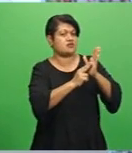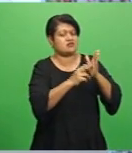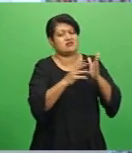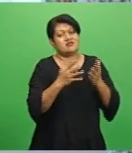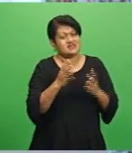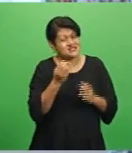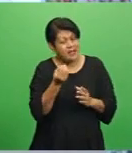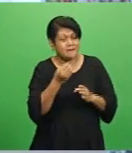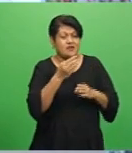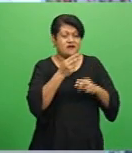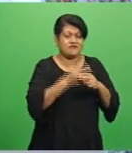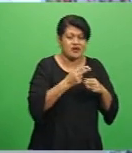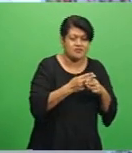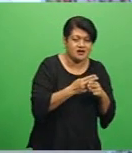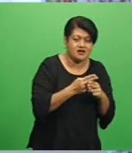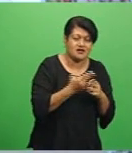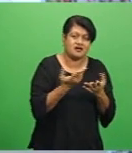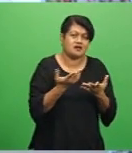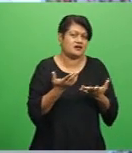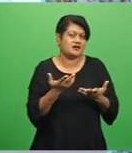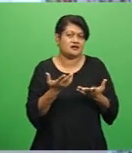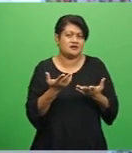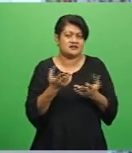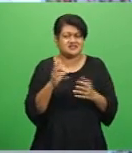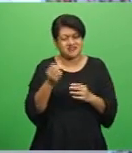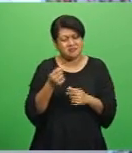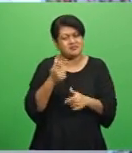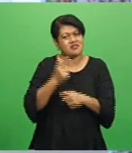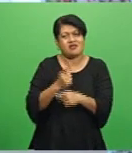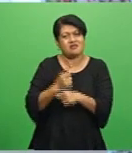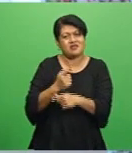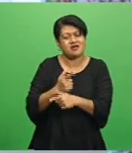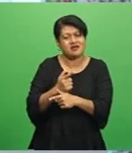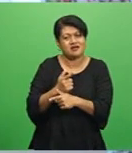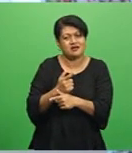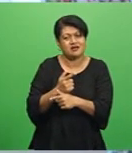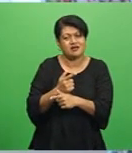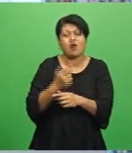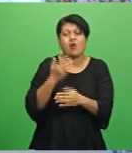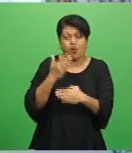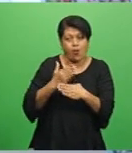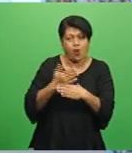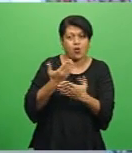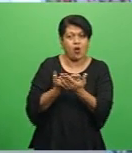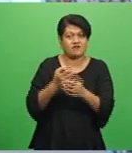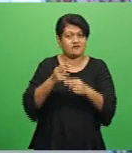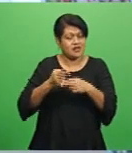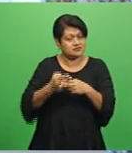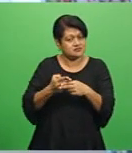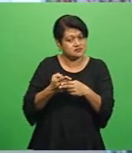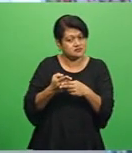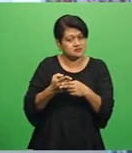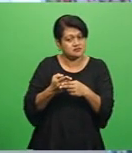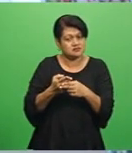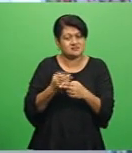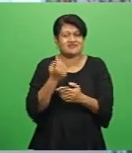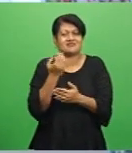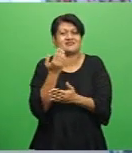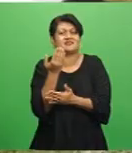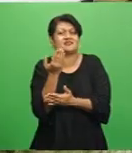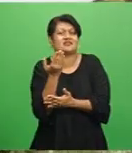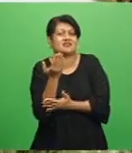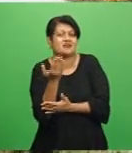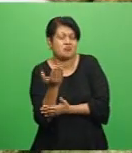farmers or informal laborers, some of them working on farms. They depend